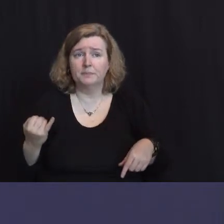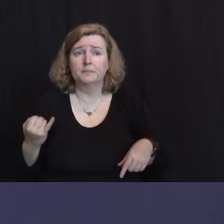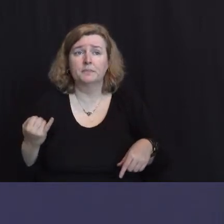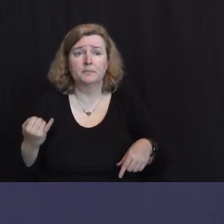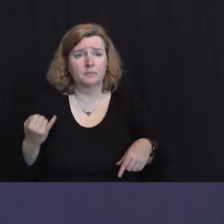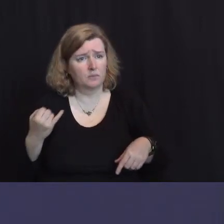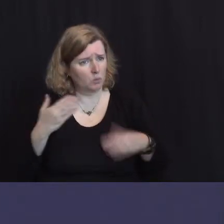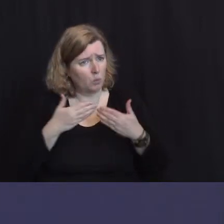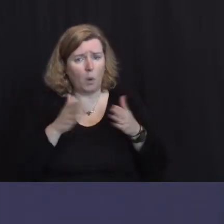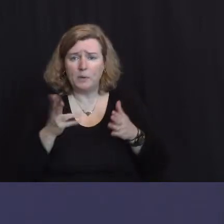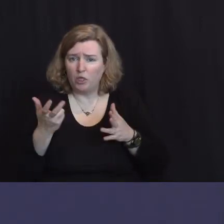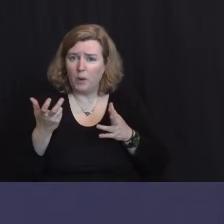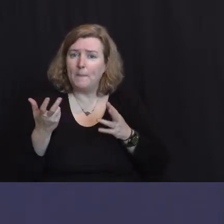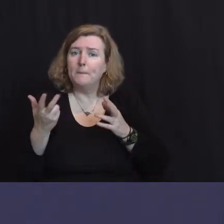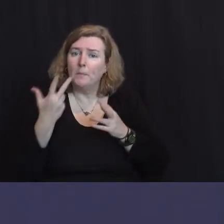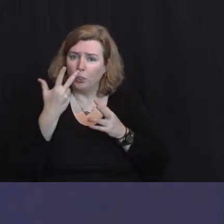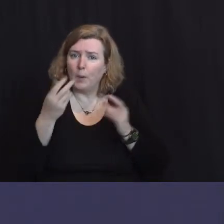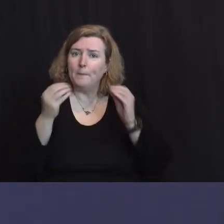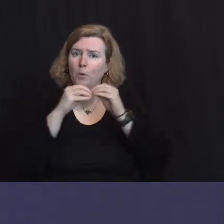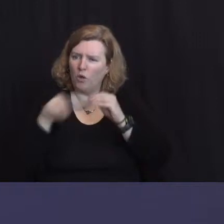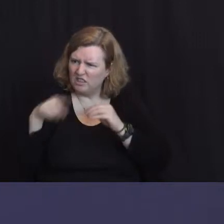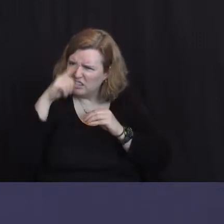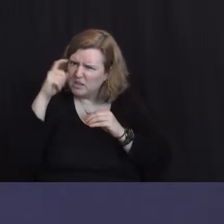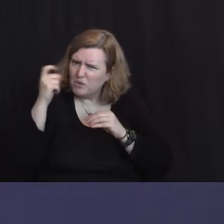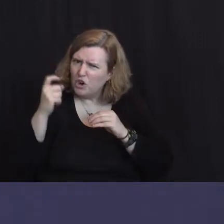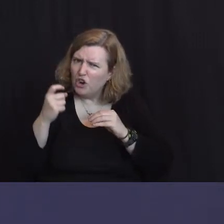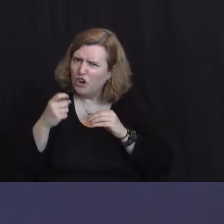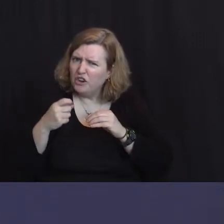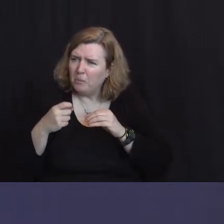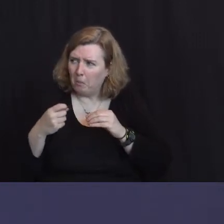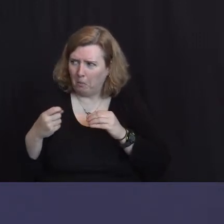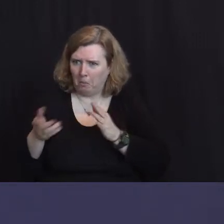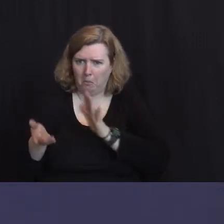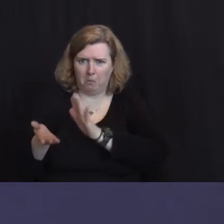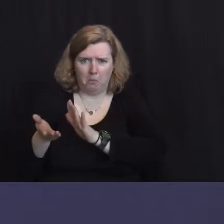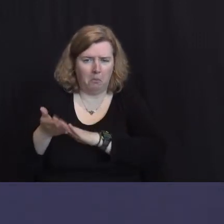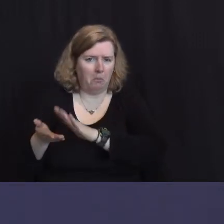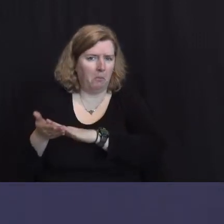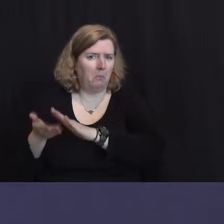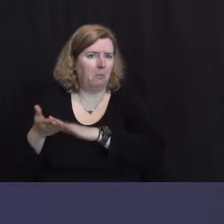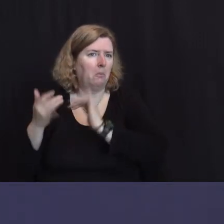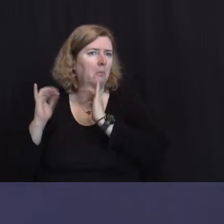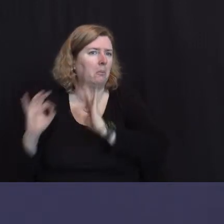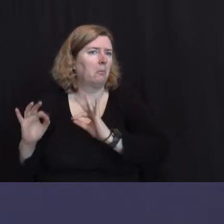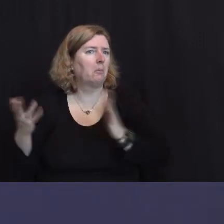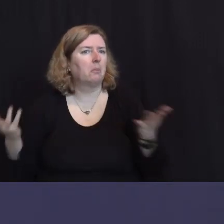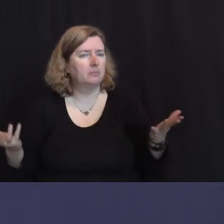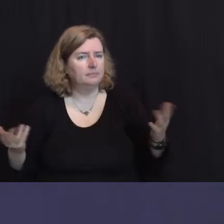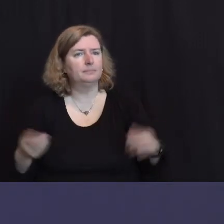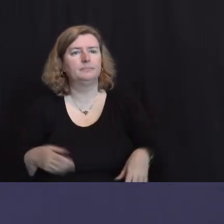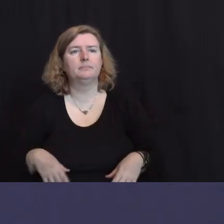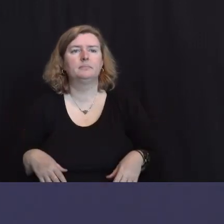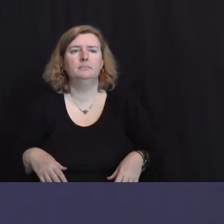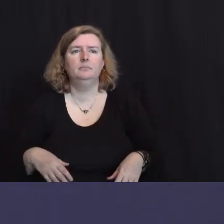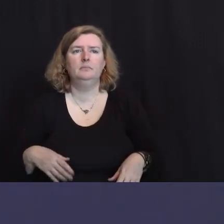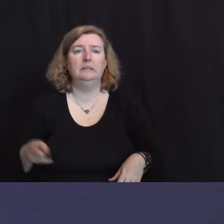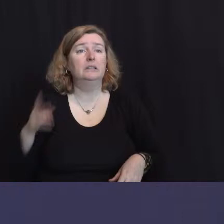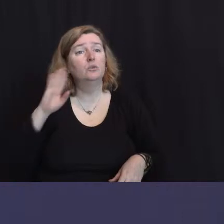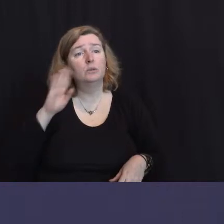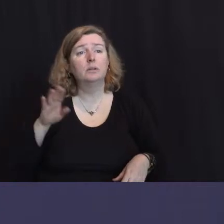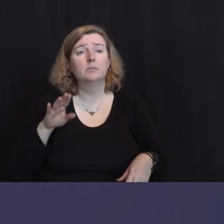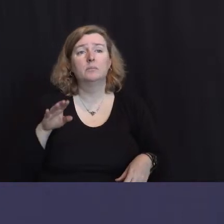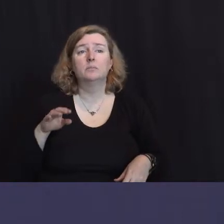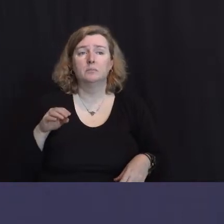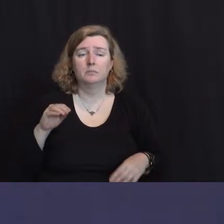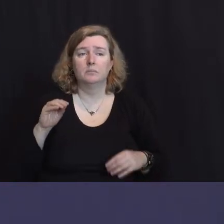is good for him in the face of all this. He is going to pay all non-tip, according